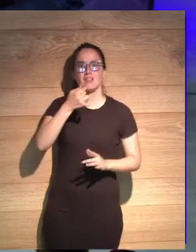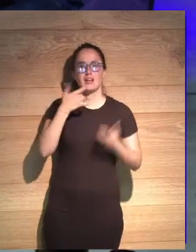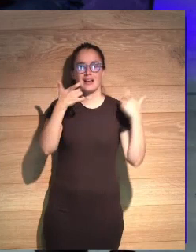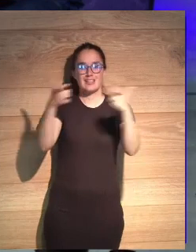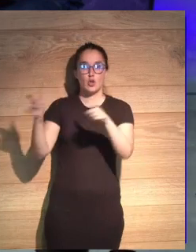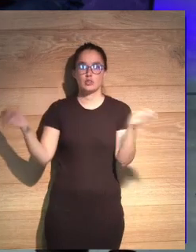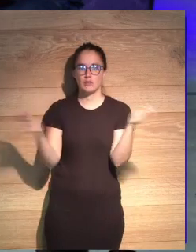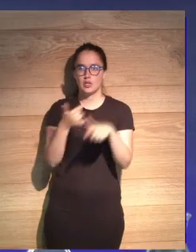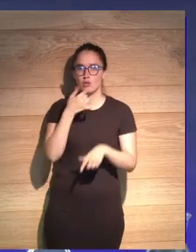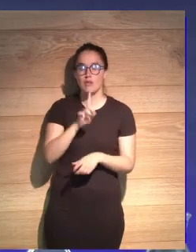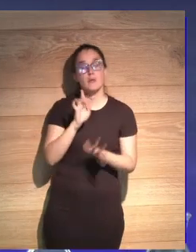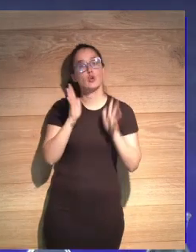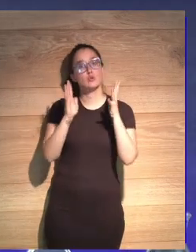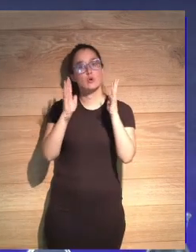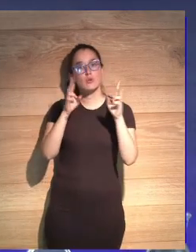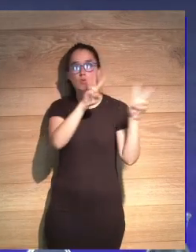DSM-5,